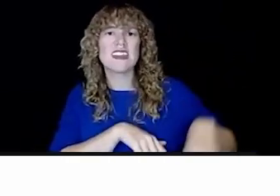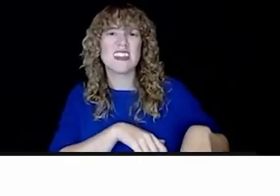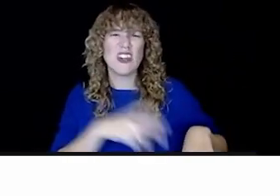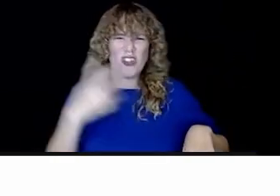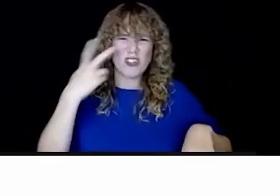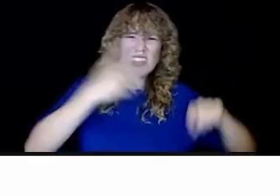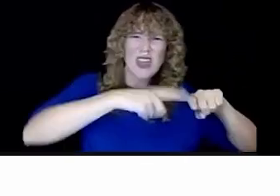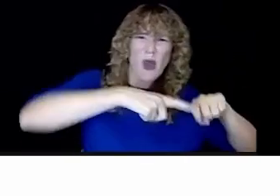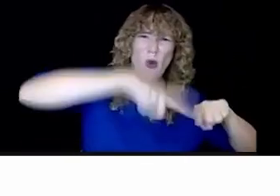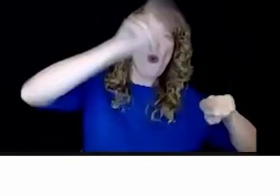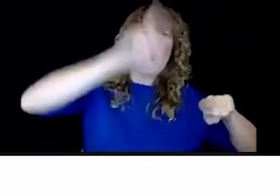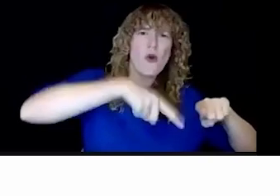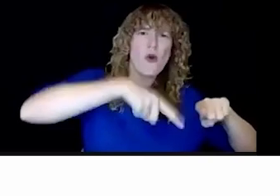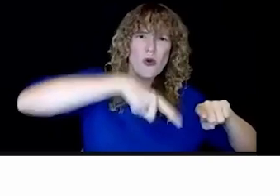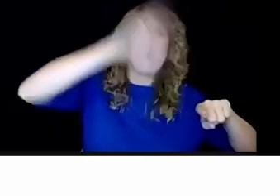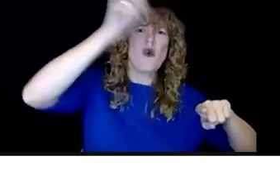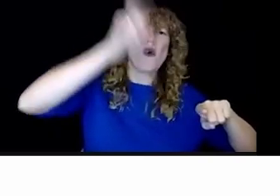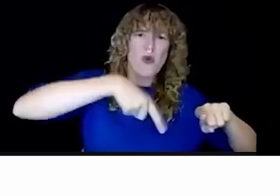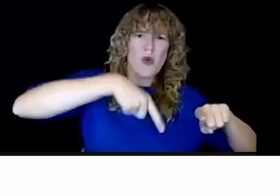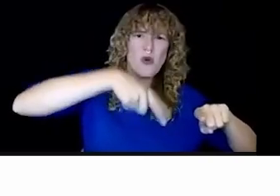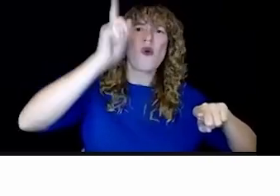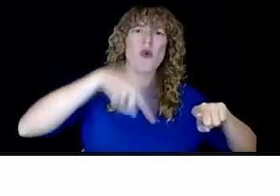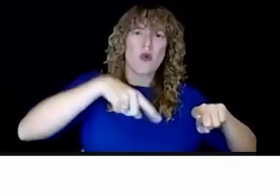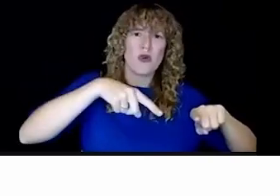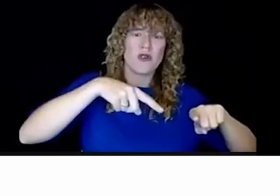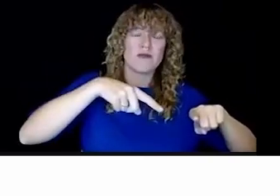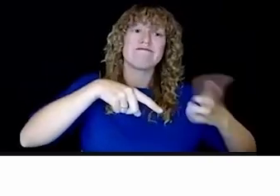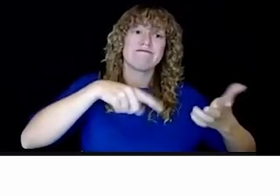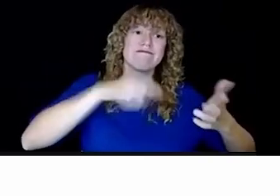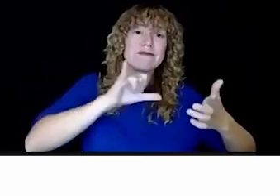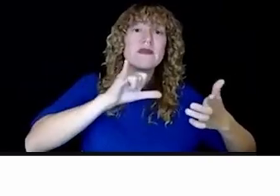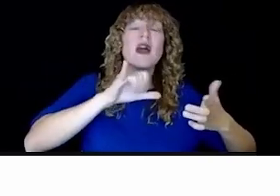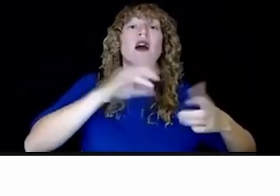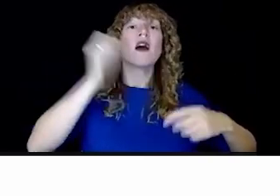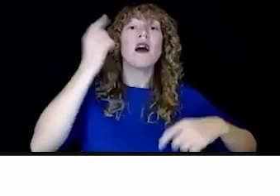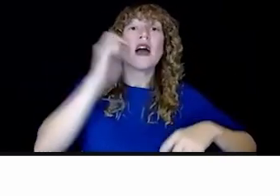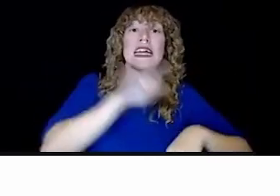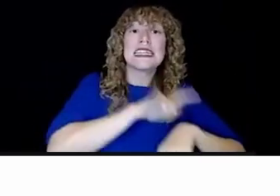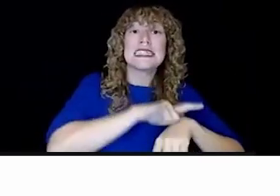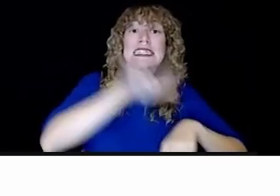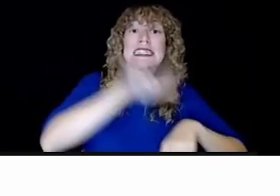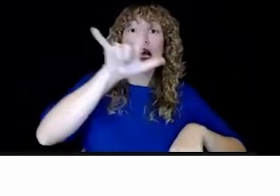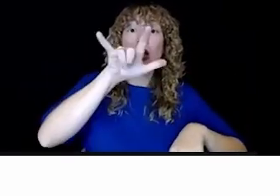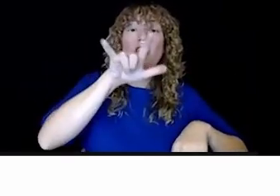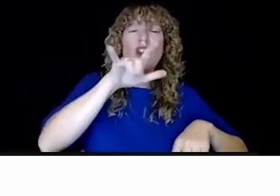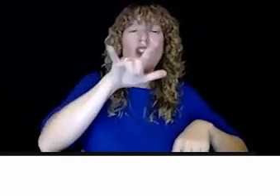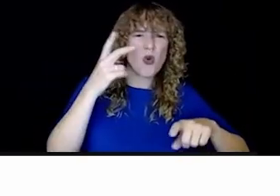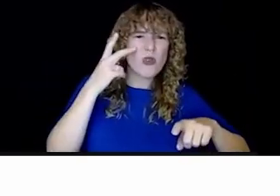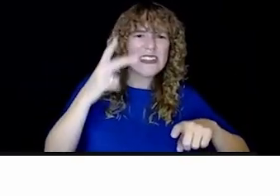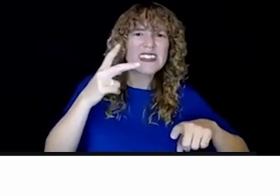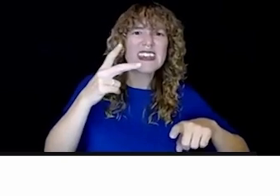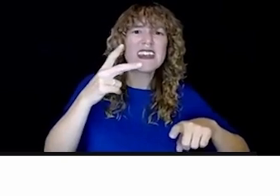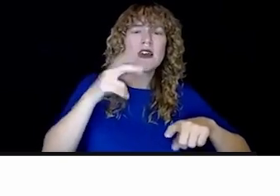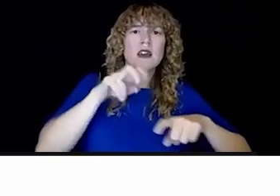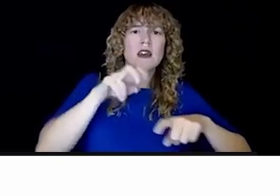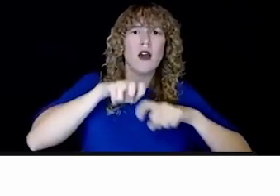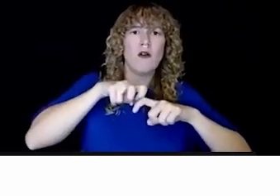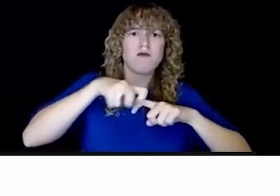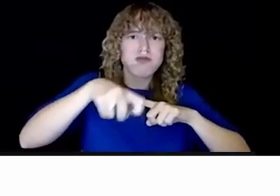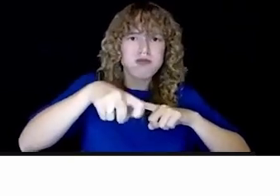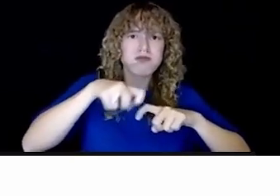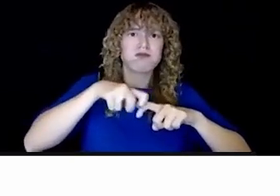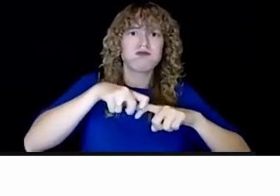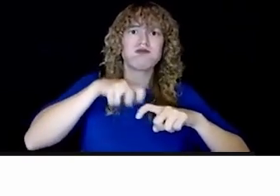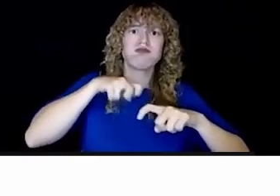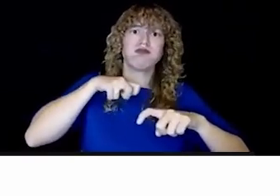from handling impacts. At takeoff, we detect forward, sideways, and downward accelerations. This is typical